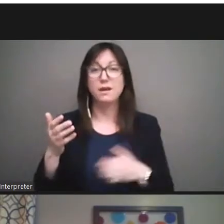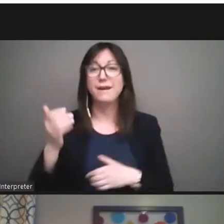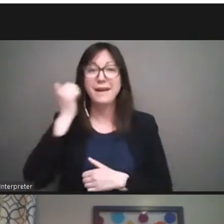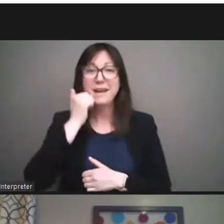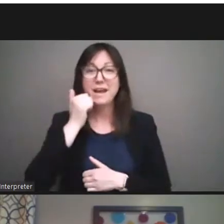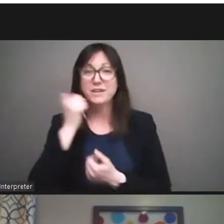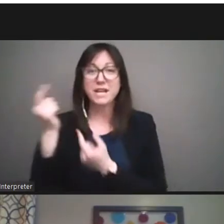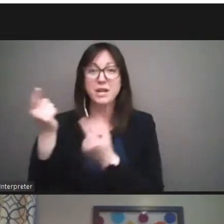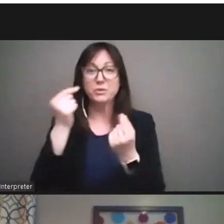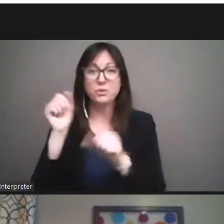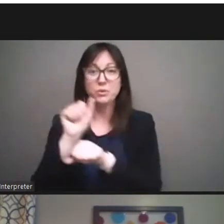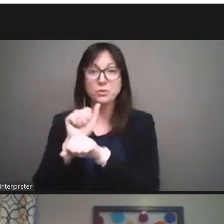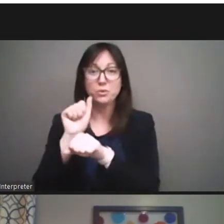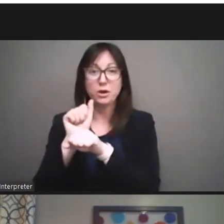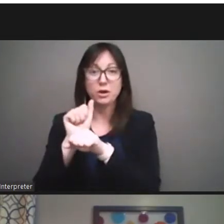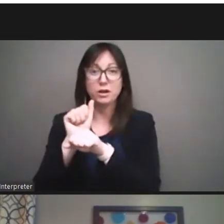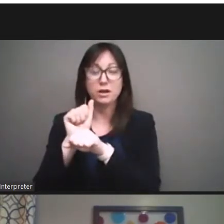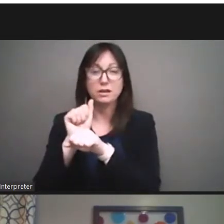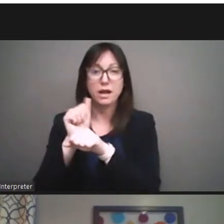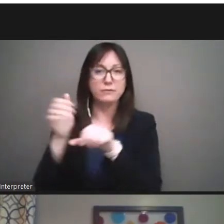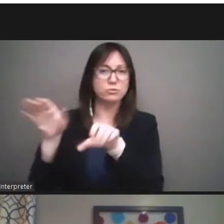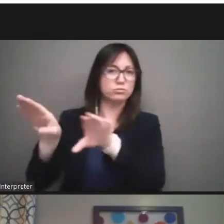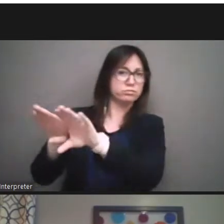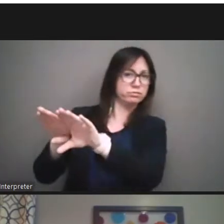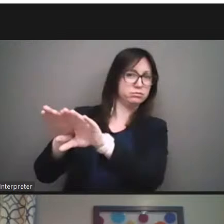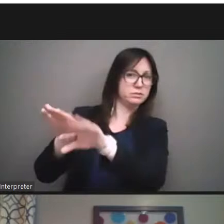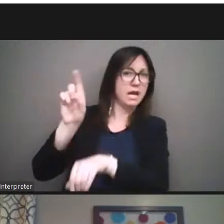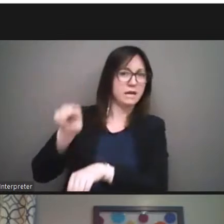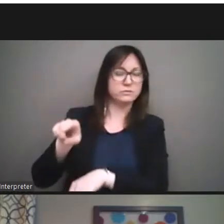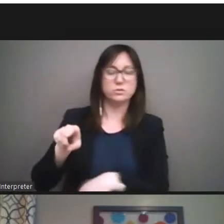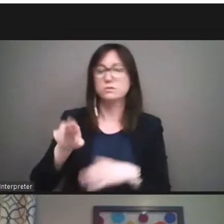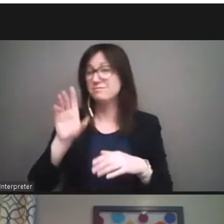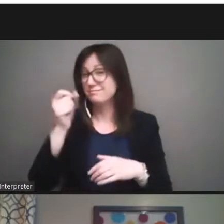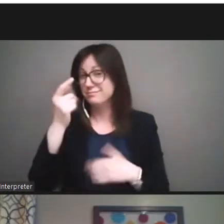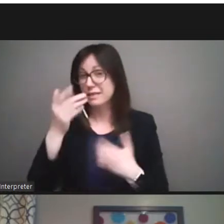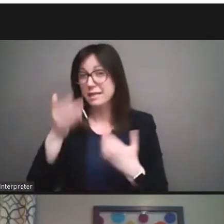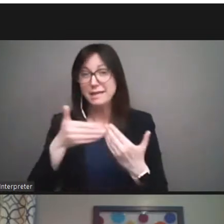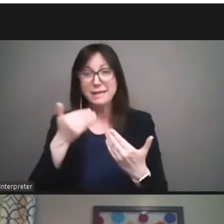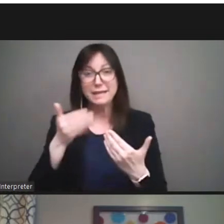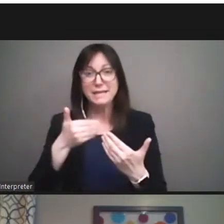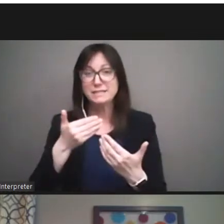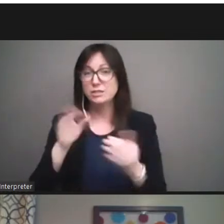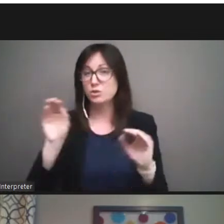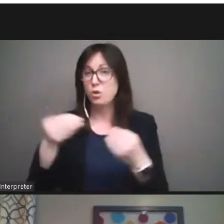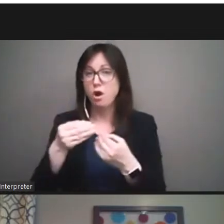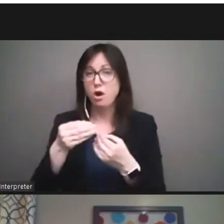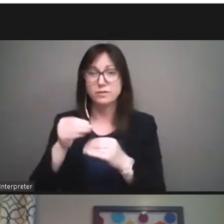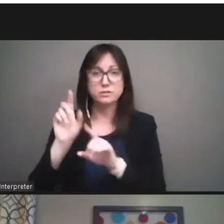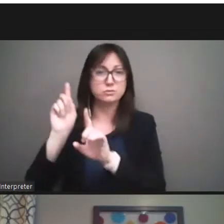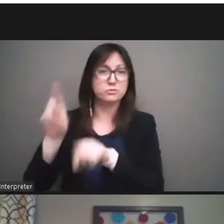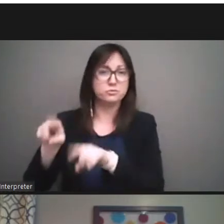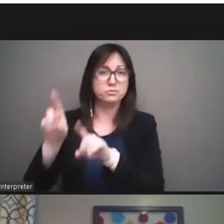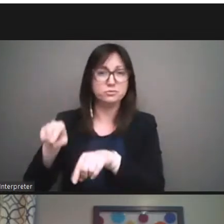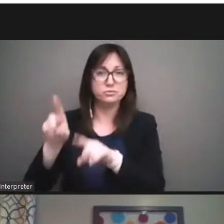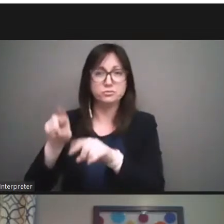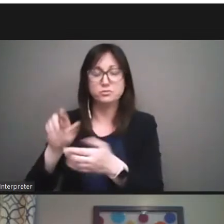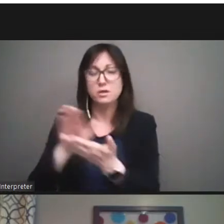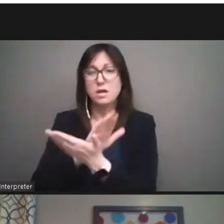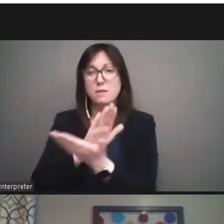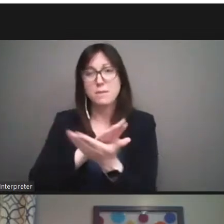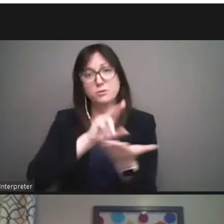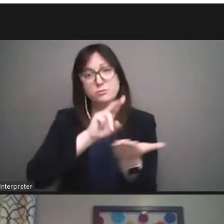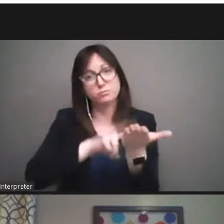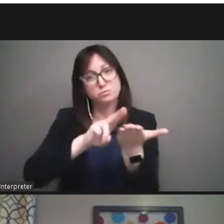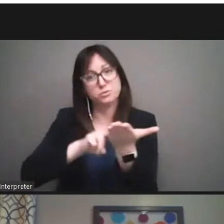day. And, it's really easy to be stuck in the office and doing things and reading things and signing things